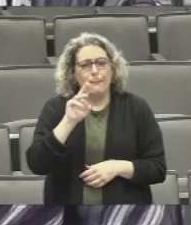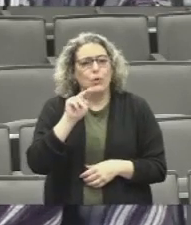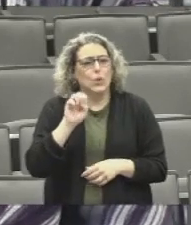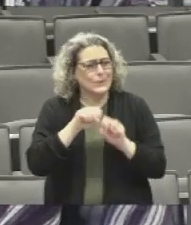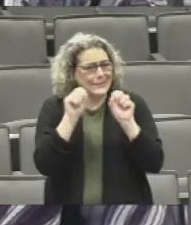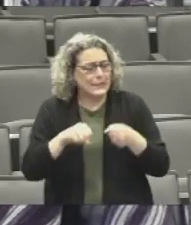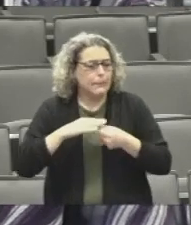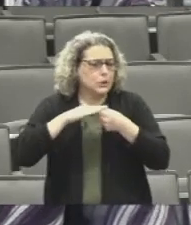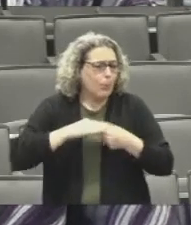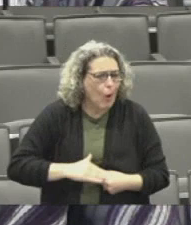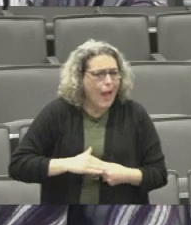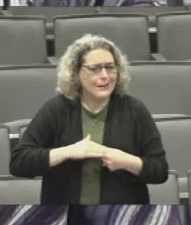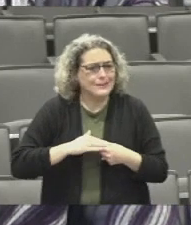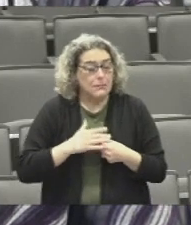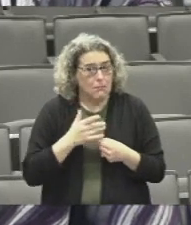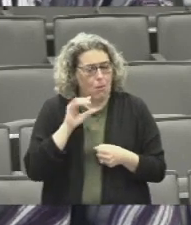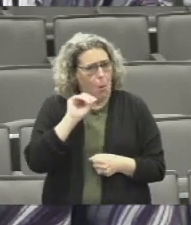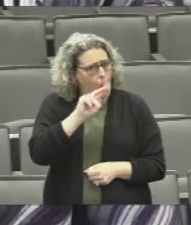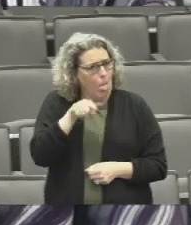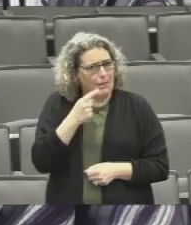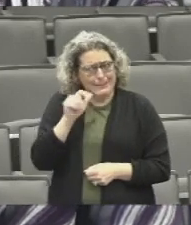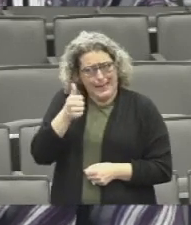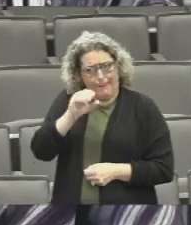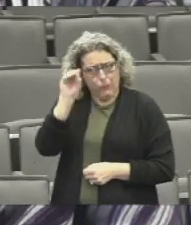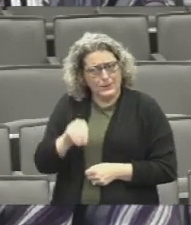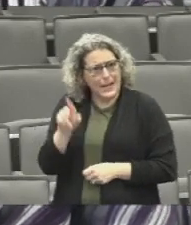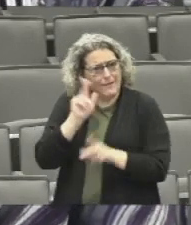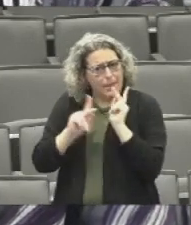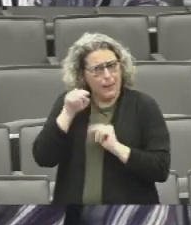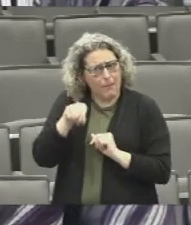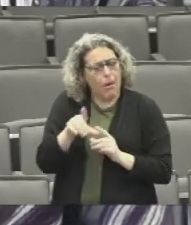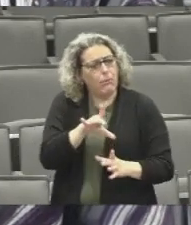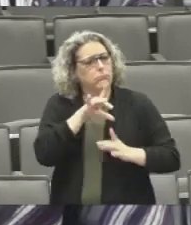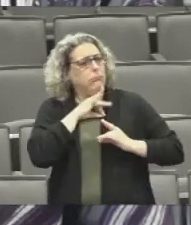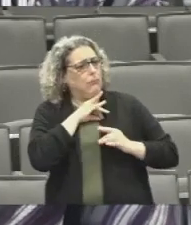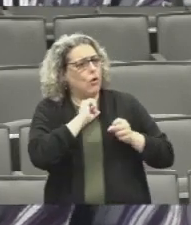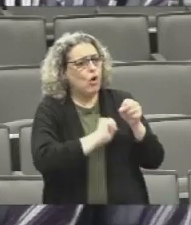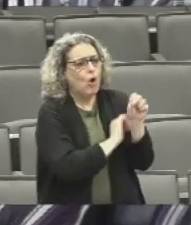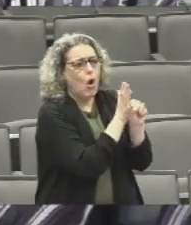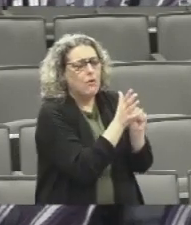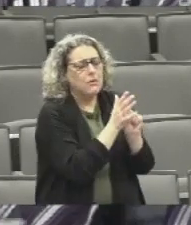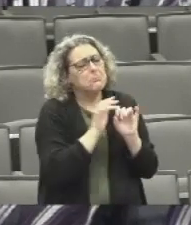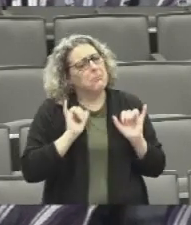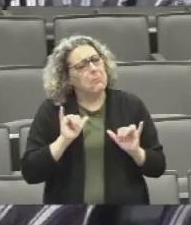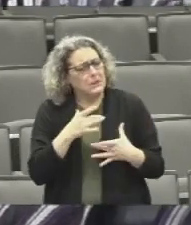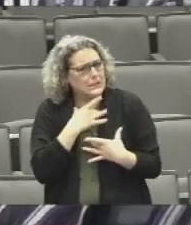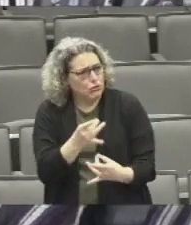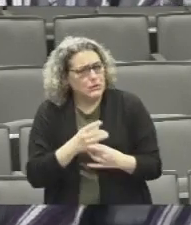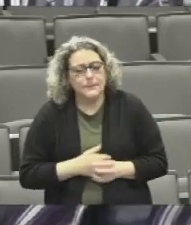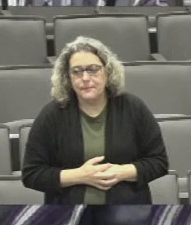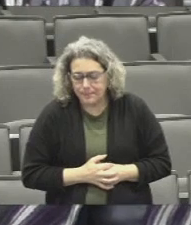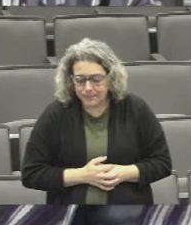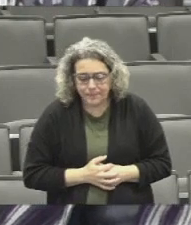That's 10%. Also, only 10% of our cases have cancer as an underlying condition.